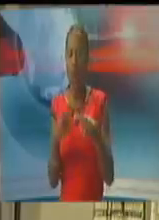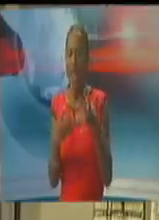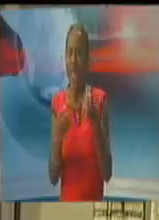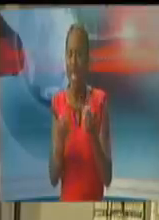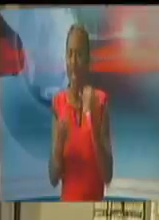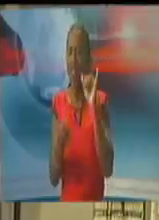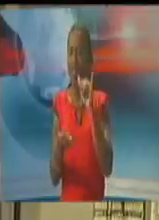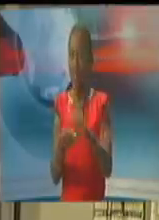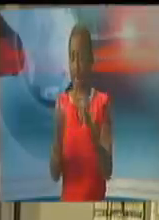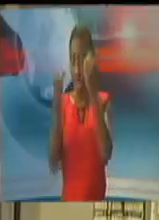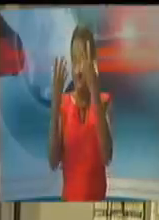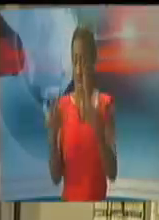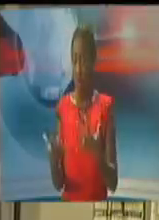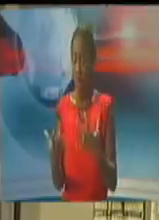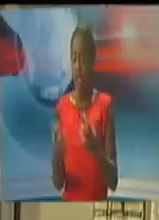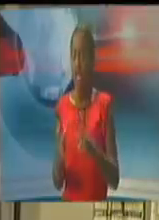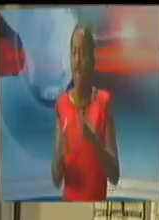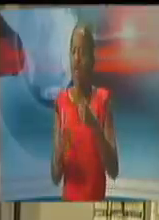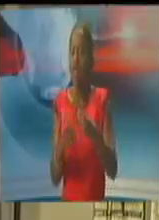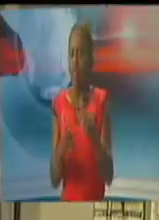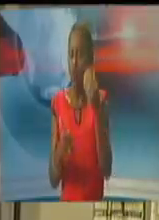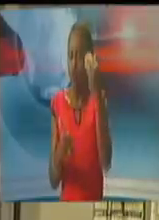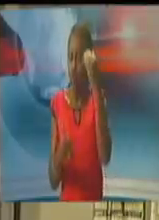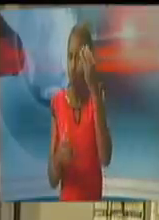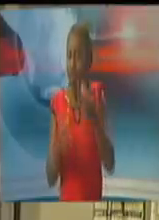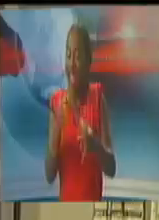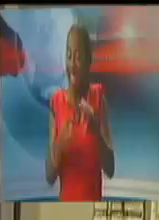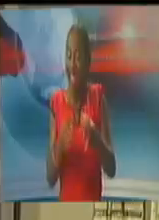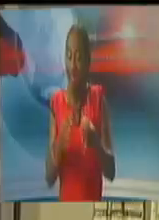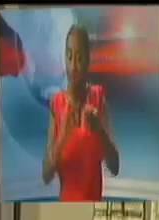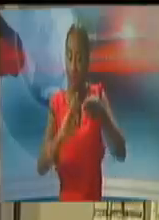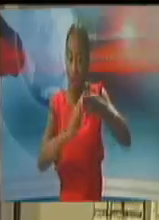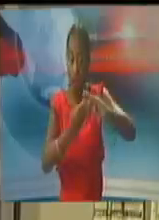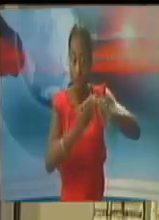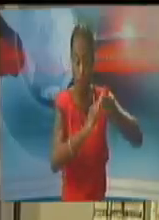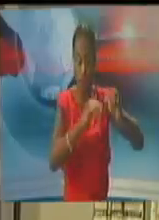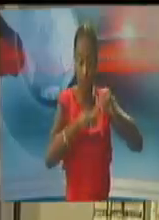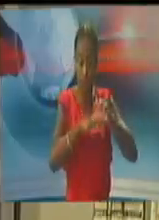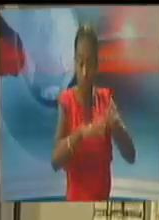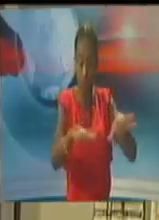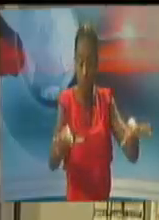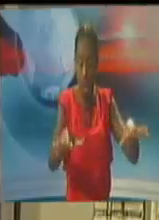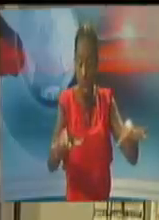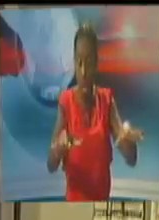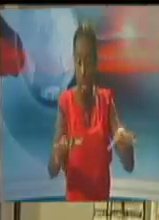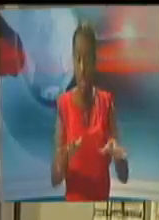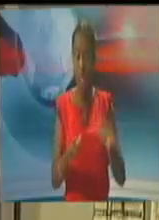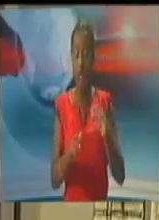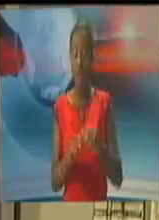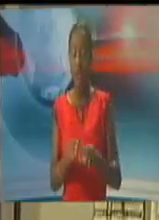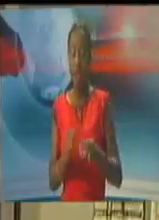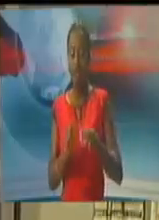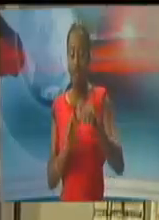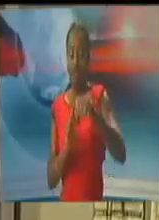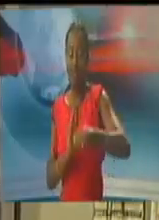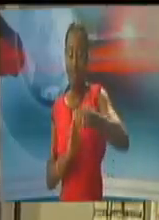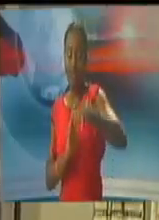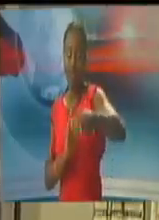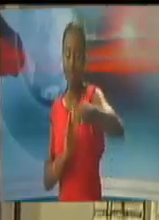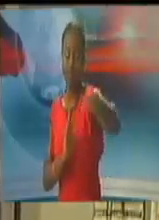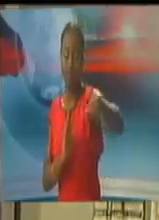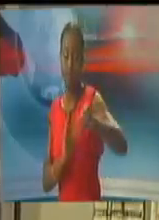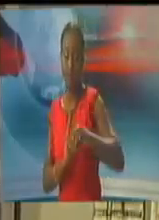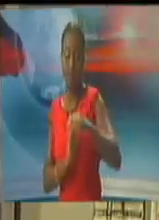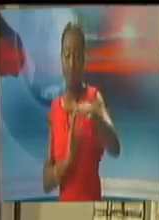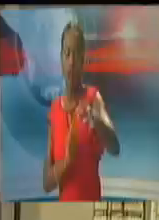will determine whether we have community spread or not. However, to prevent community spread, the